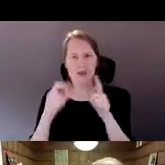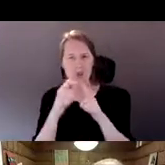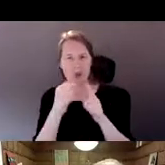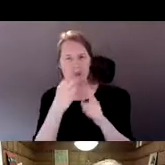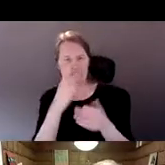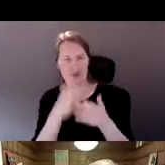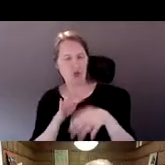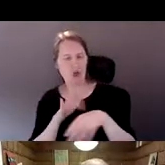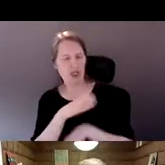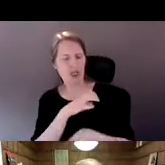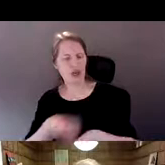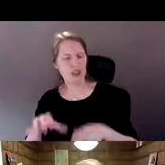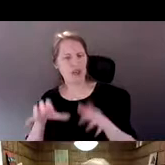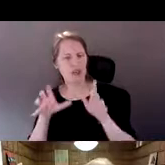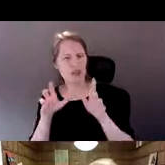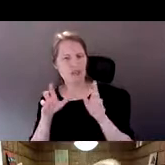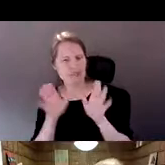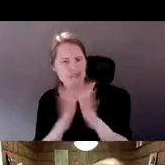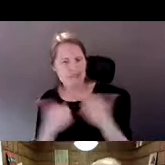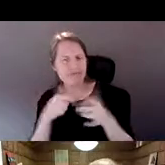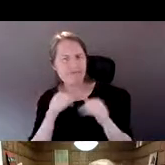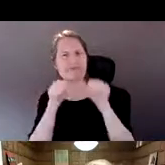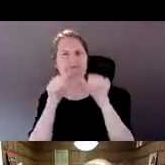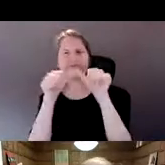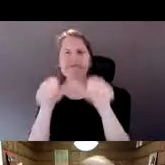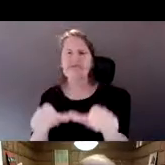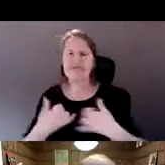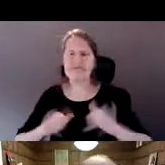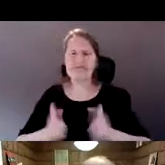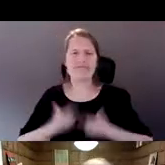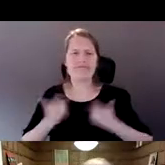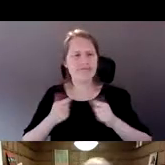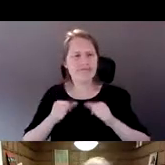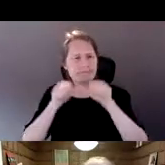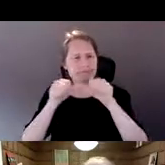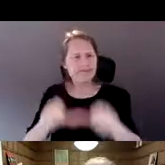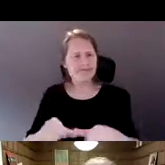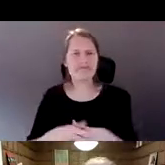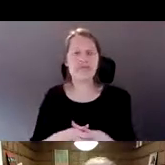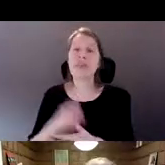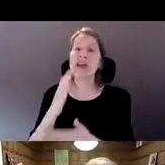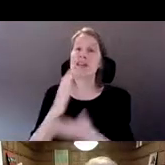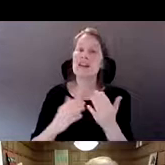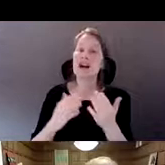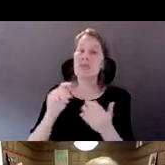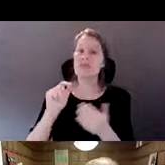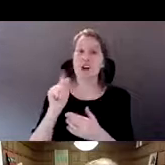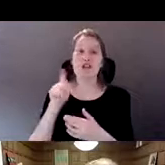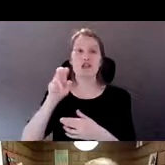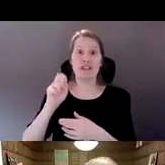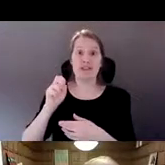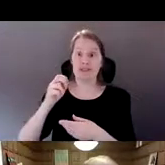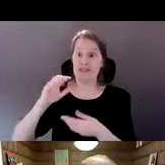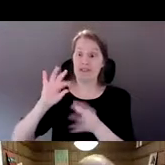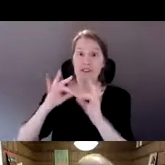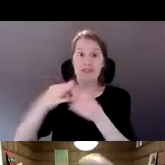Christian scripture has a long future. We can even get alternative genealogies for the Jews in scripture. If I could have the